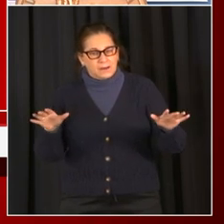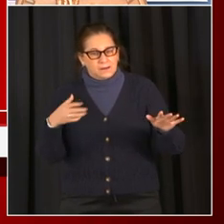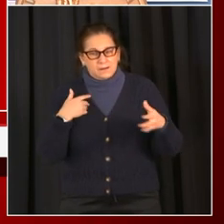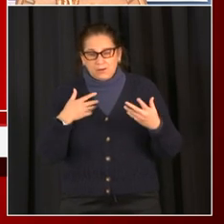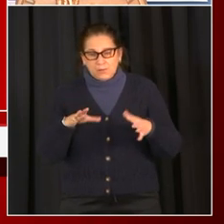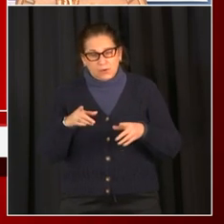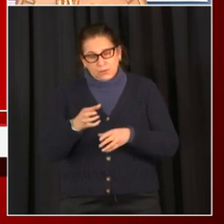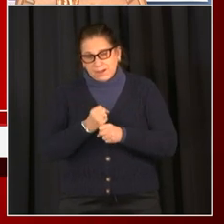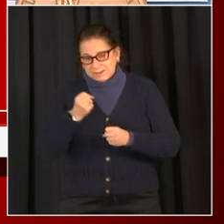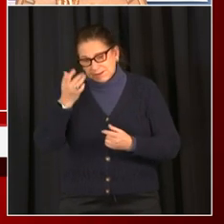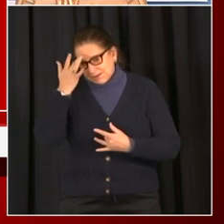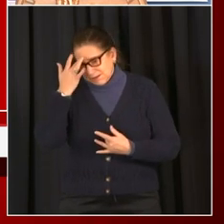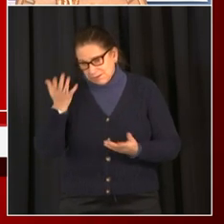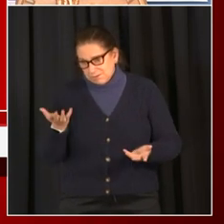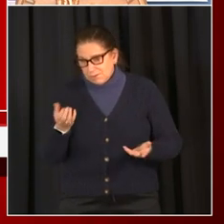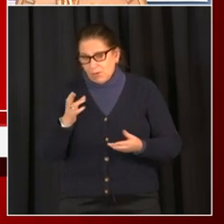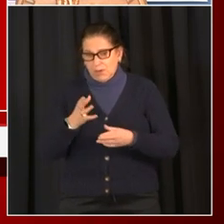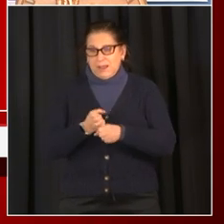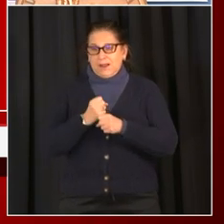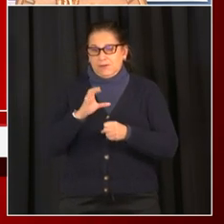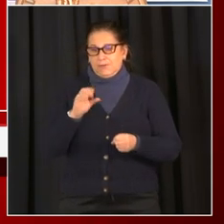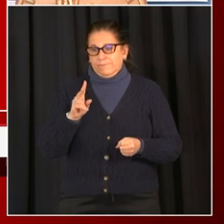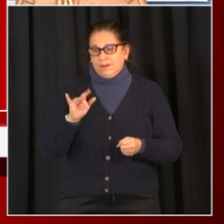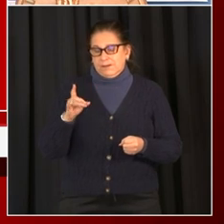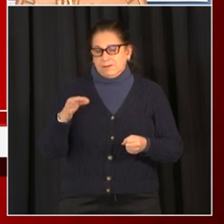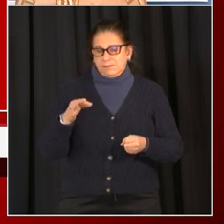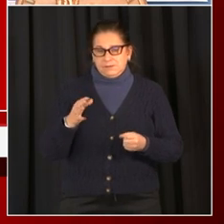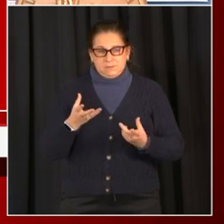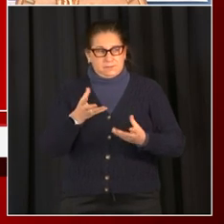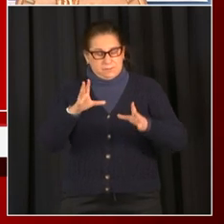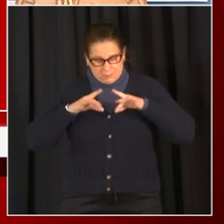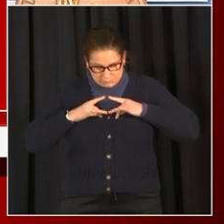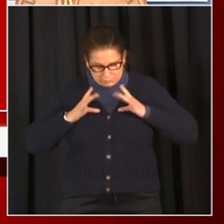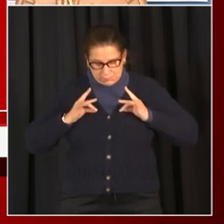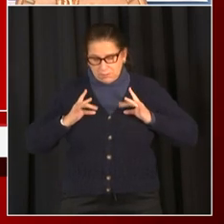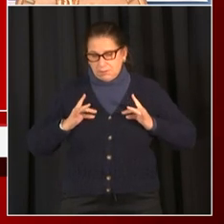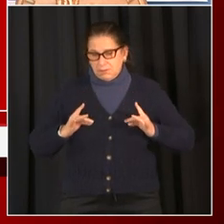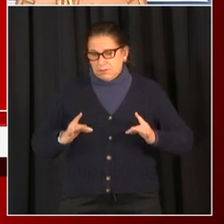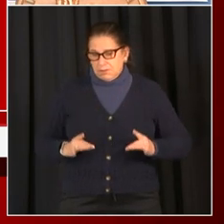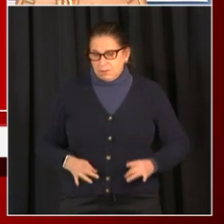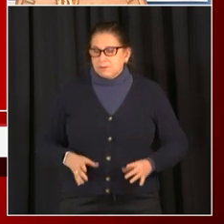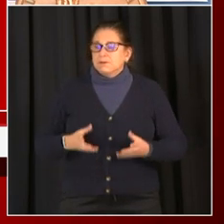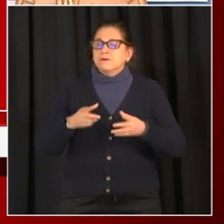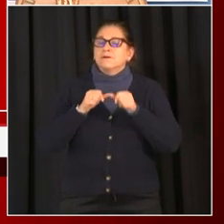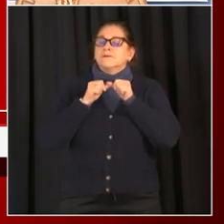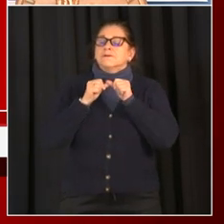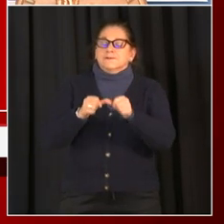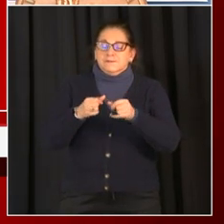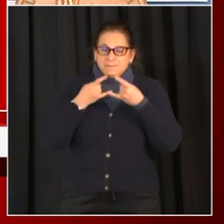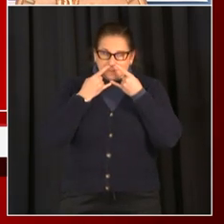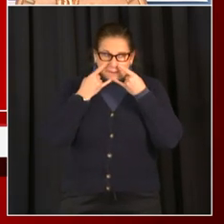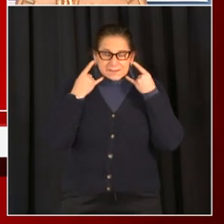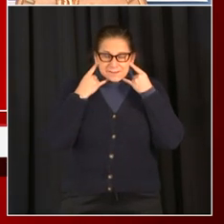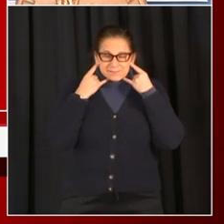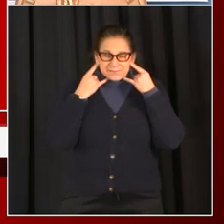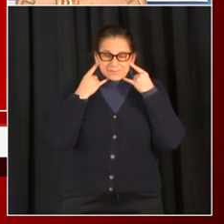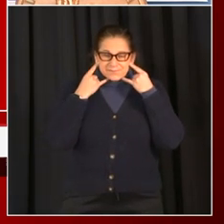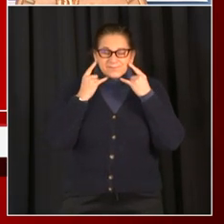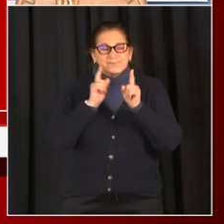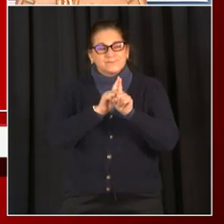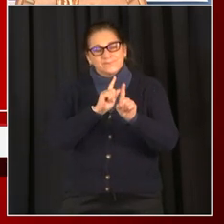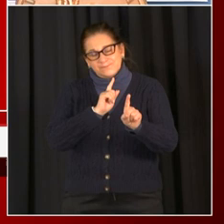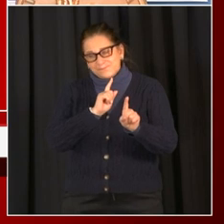get the virus. So, and you don't want to get the virus. Wear masks, socially distance, practice good